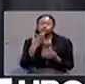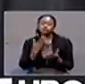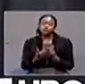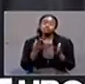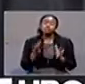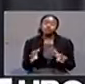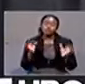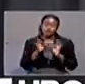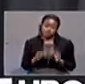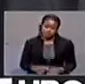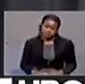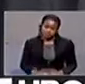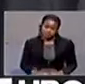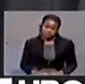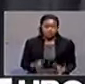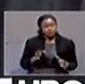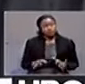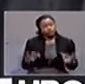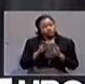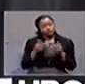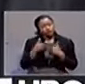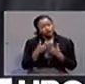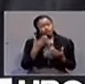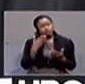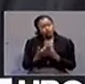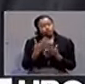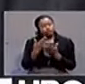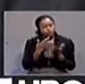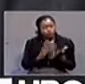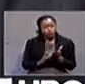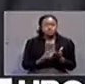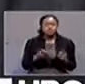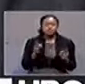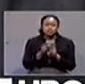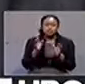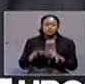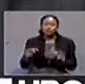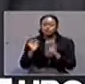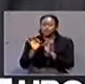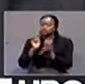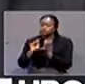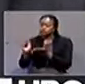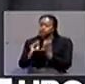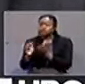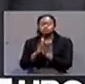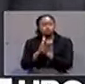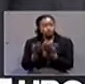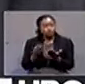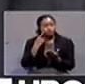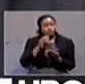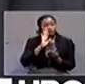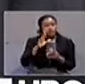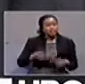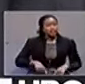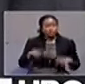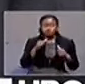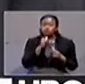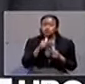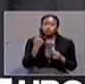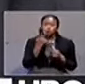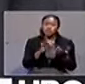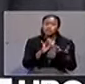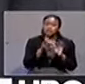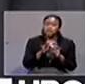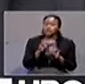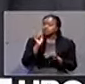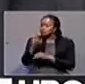you must have a good record. And you must have a book written for your life, not only to be on the internet. This is one thing